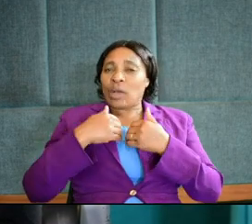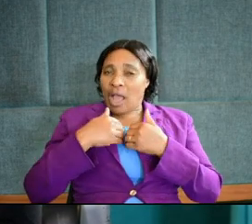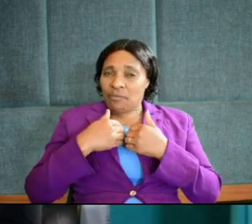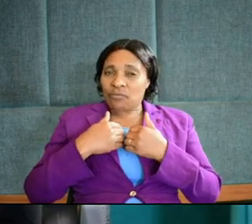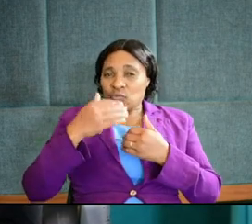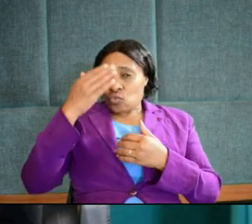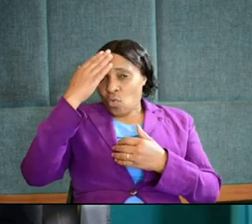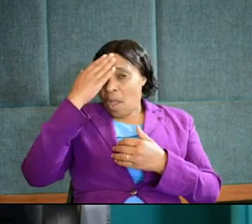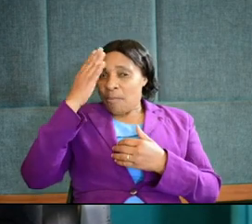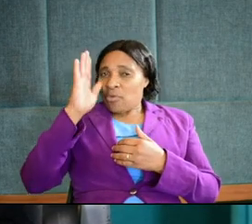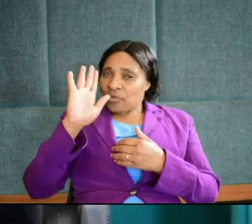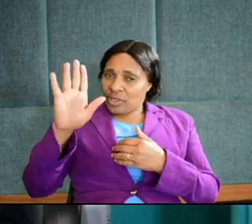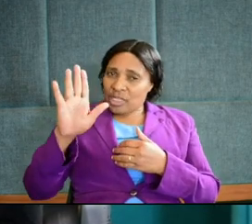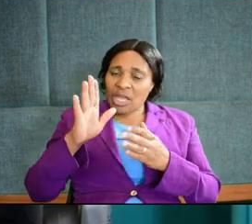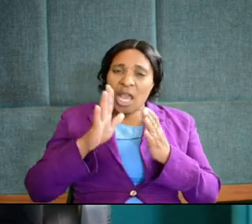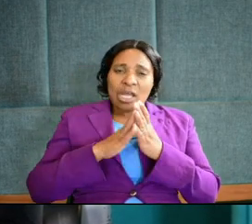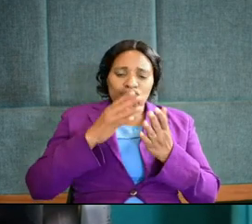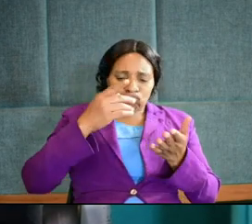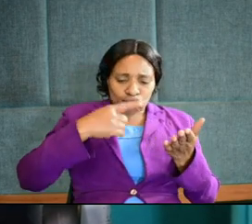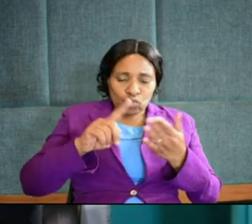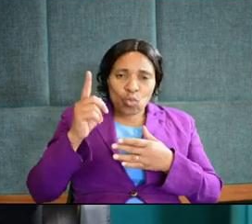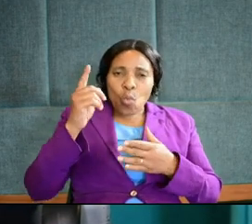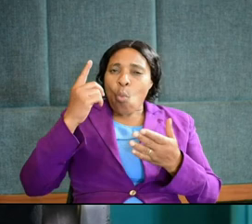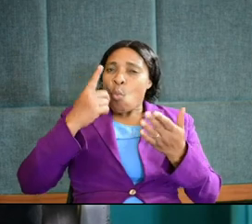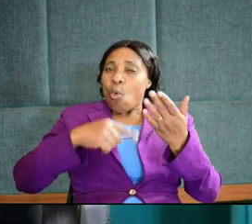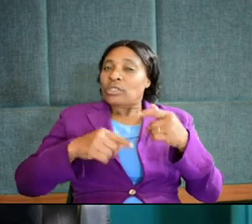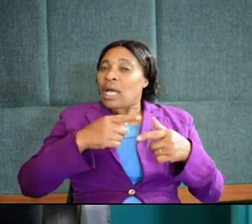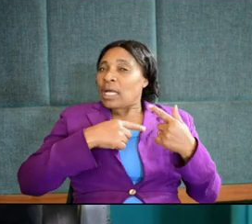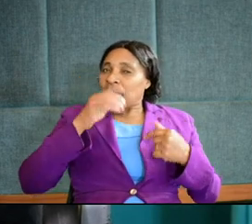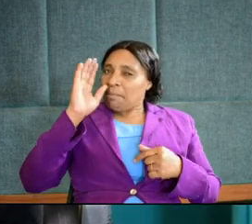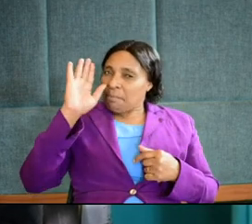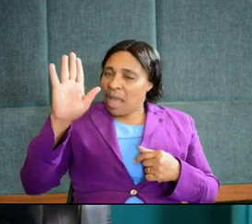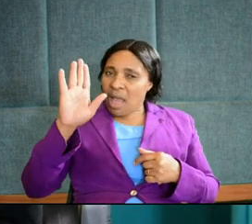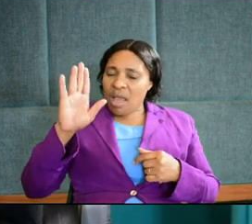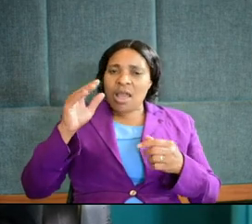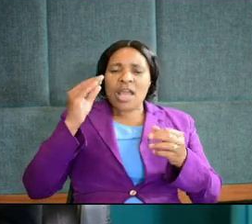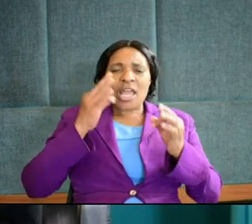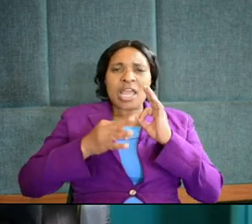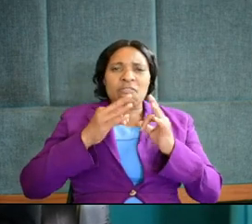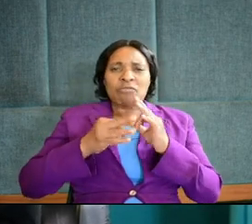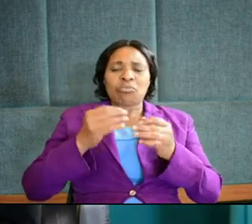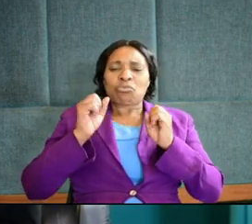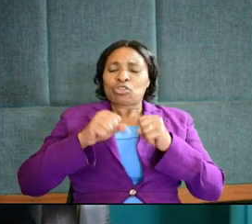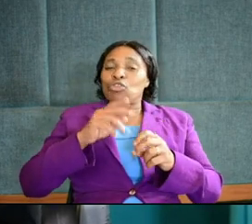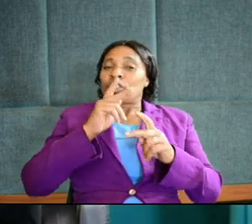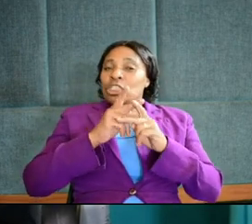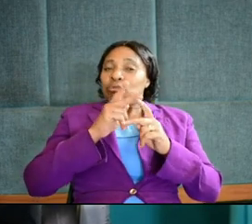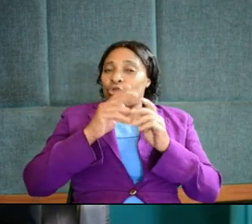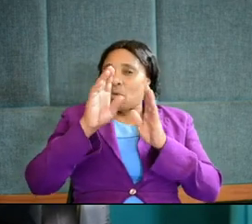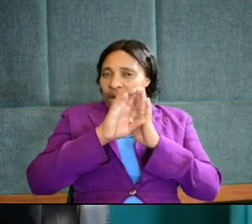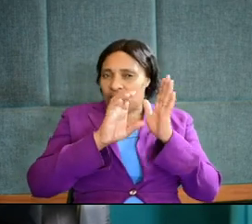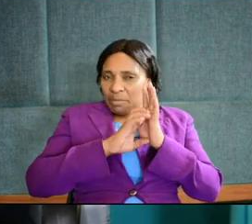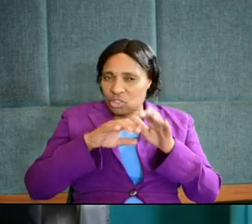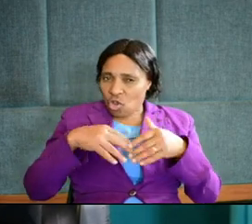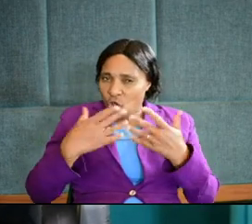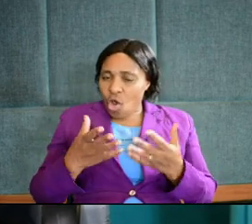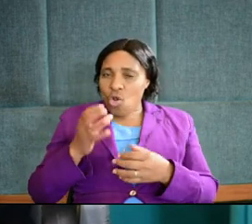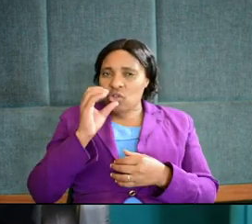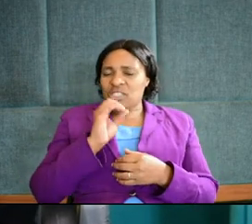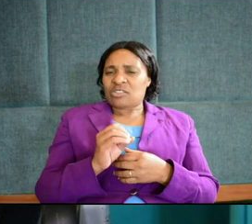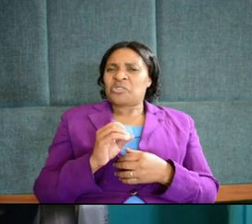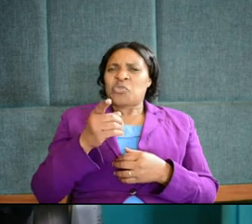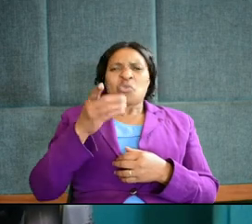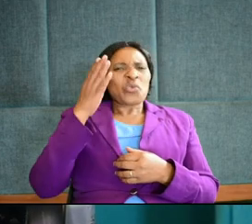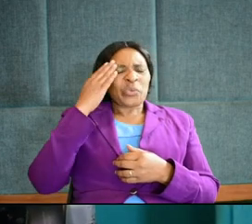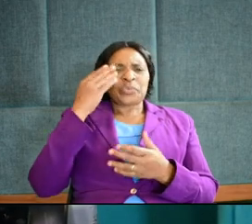thee and to prove thee, to know what was in thine heart, whether thou wouldest keep his commandments or not."